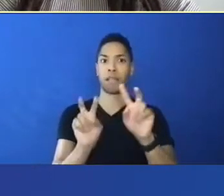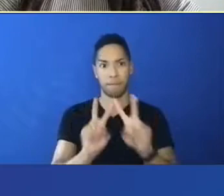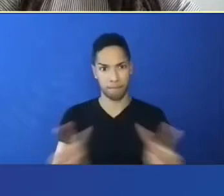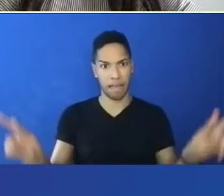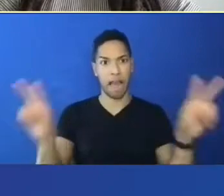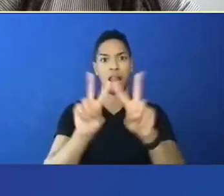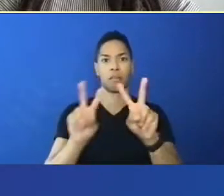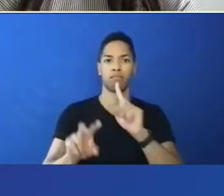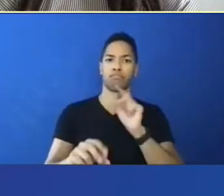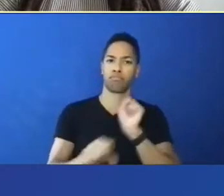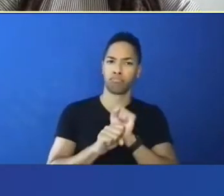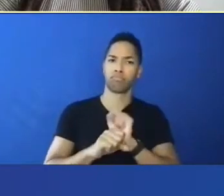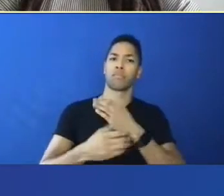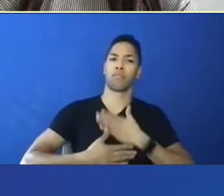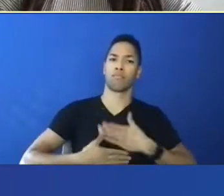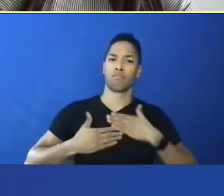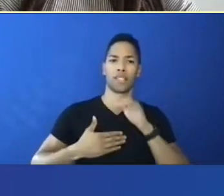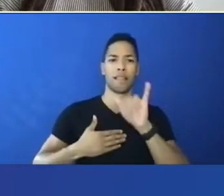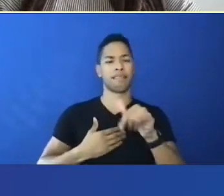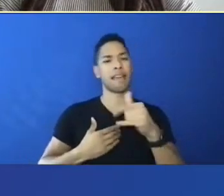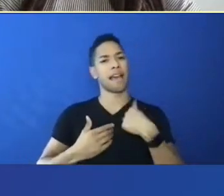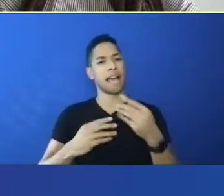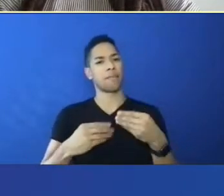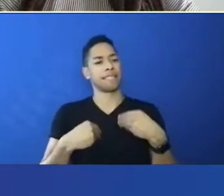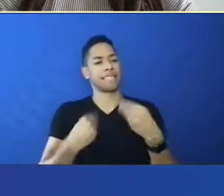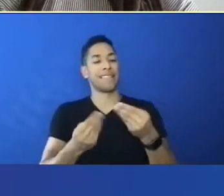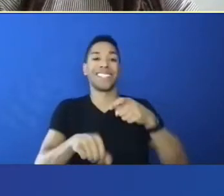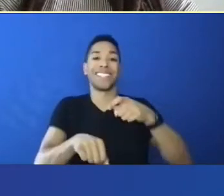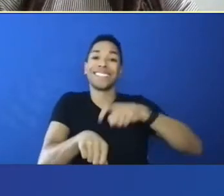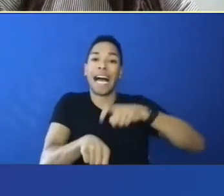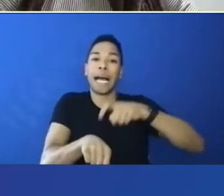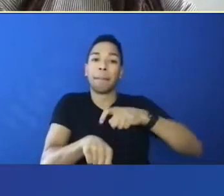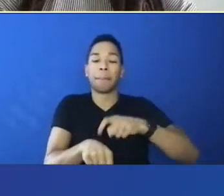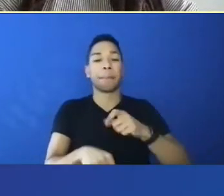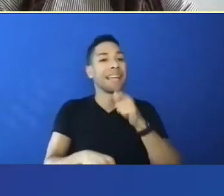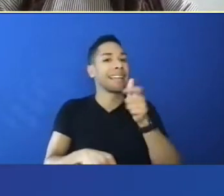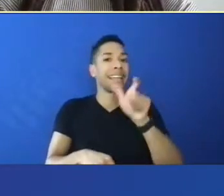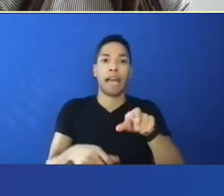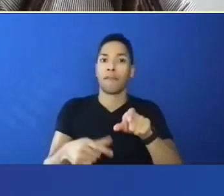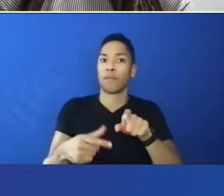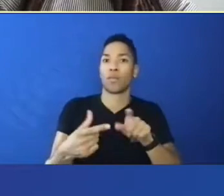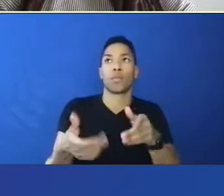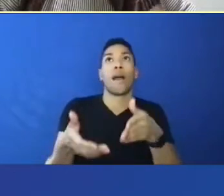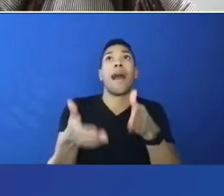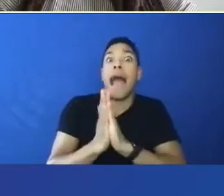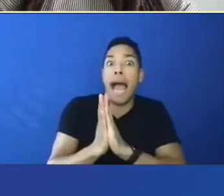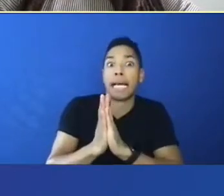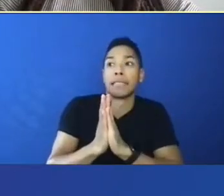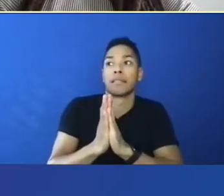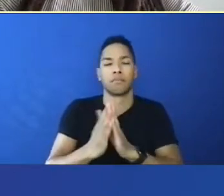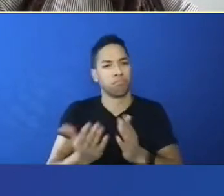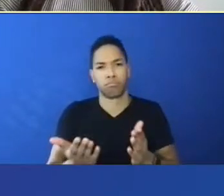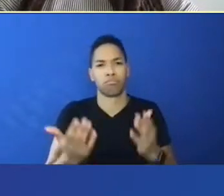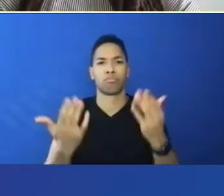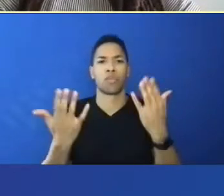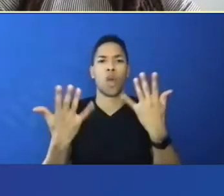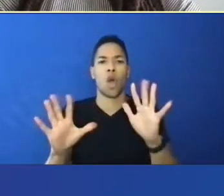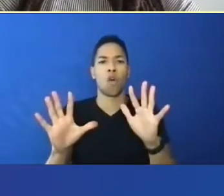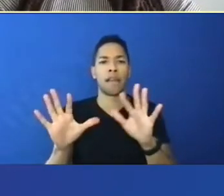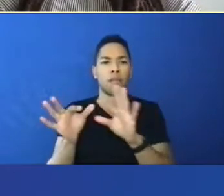I really appreciated that. I was provided that time. I didn't have to ask for it. It was actually just